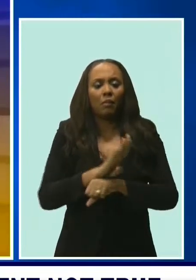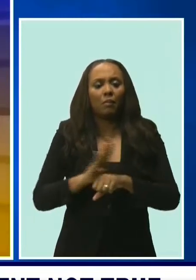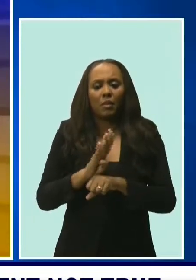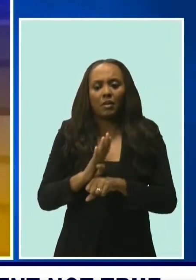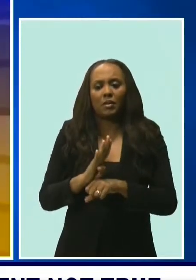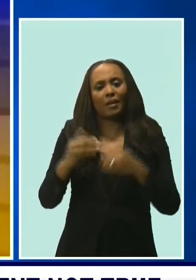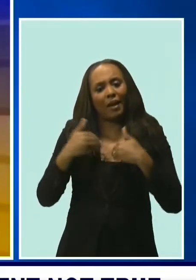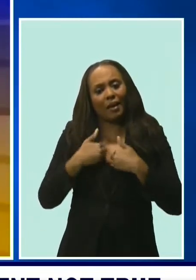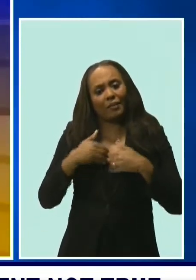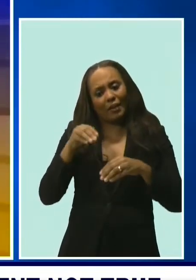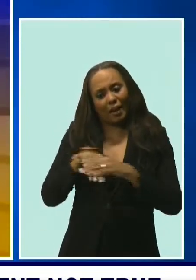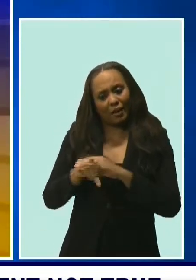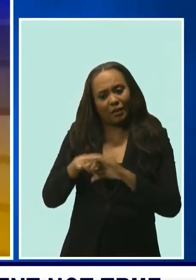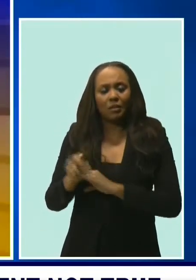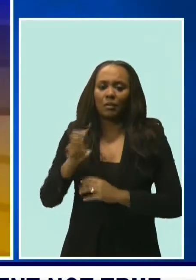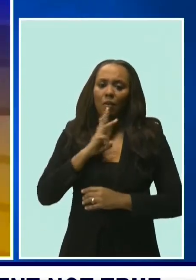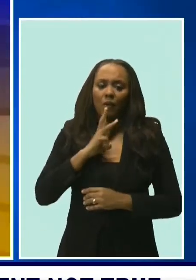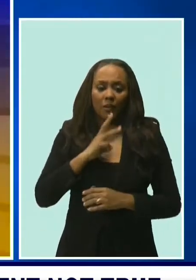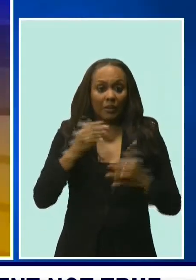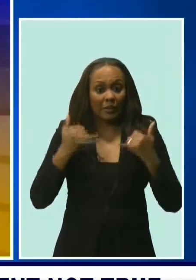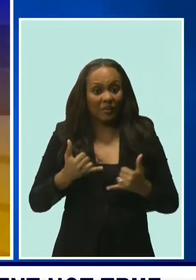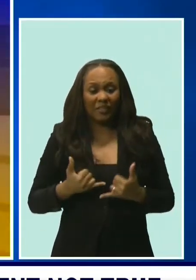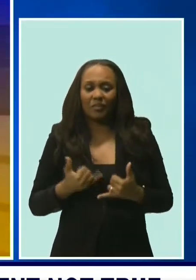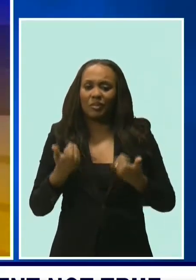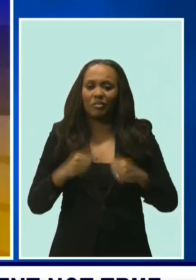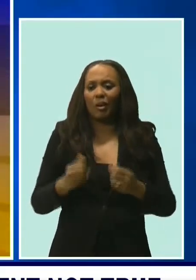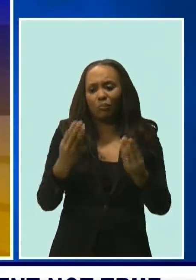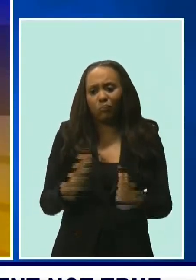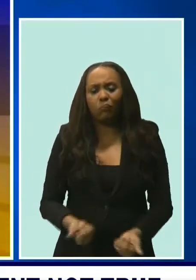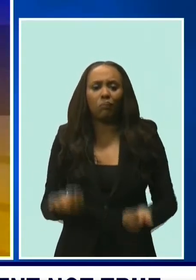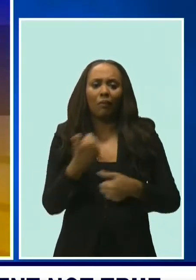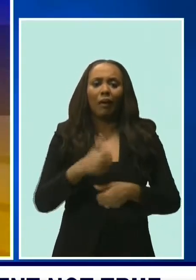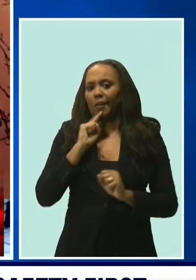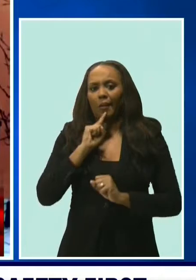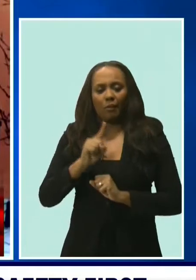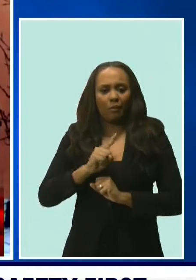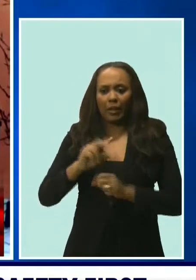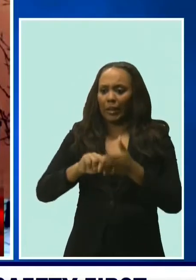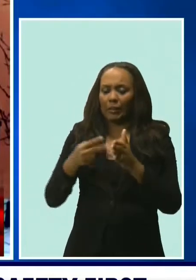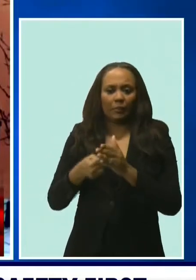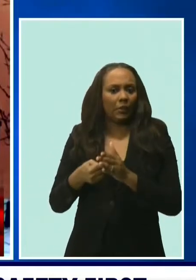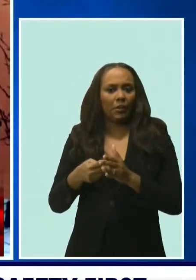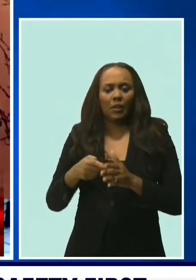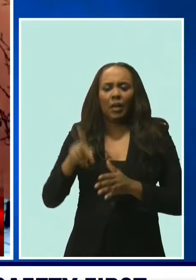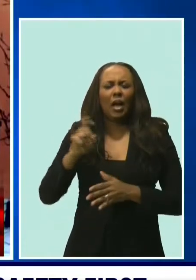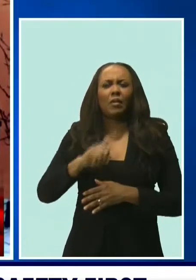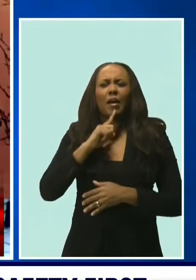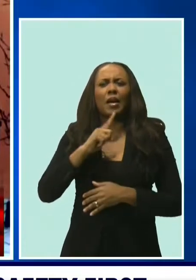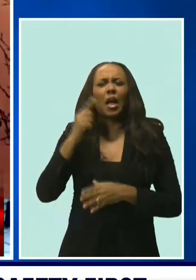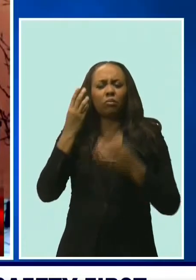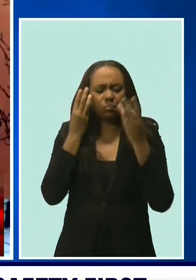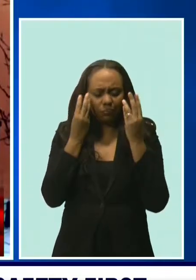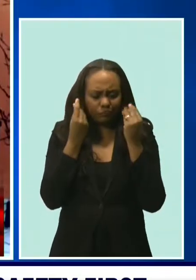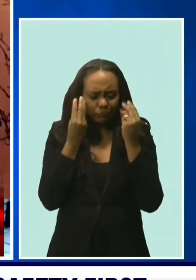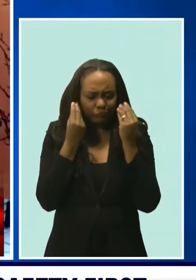or $2,000 US, as we've been speaking, because most people will view it in terms of an international denominated